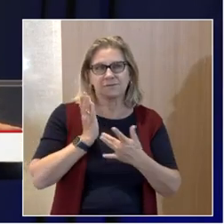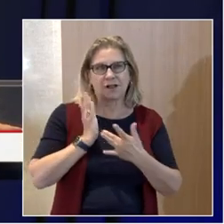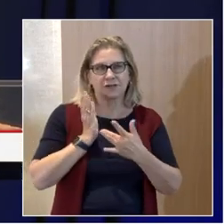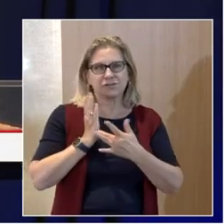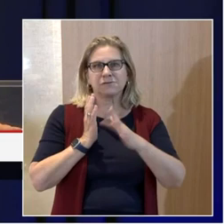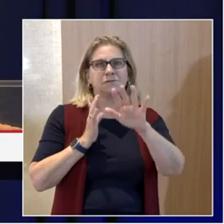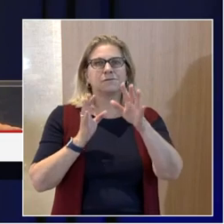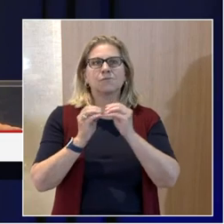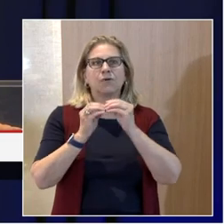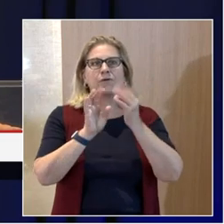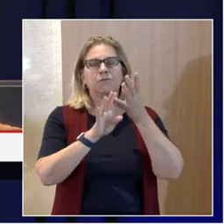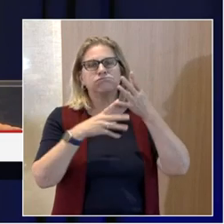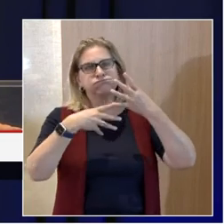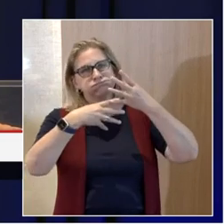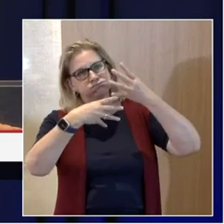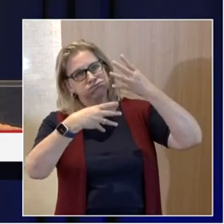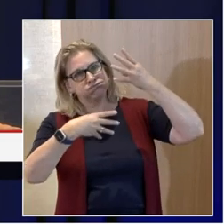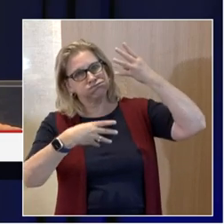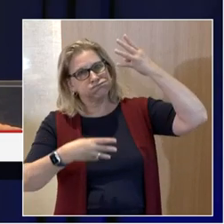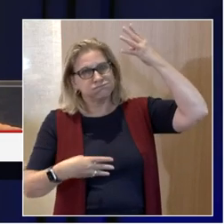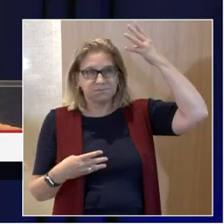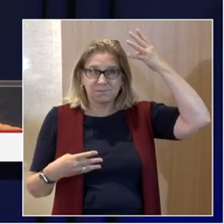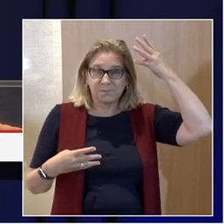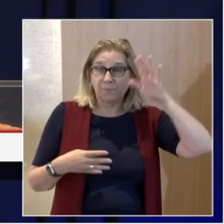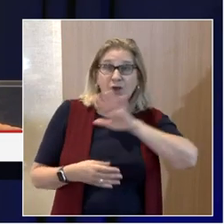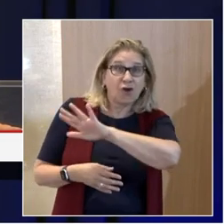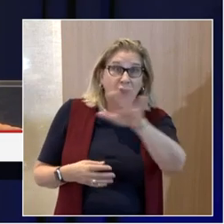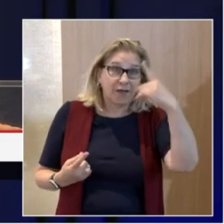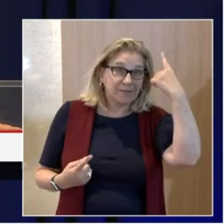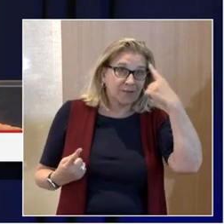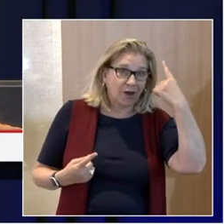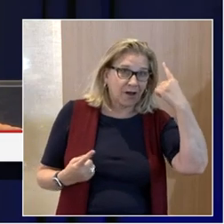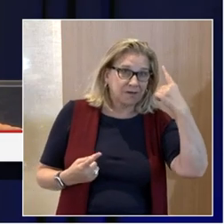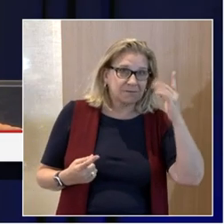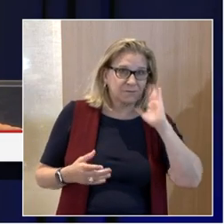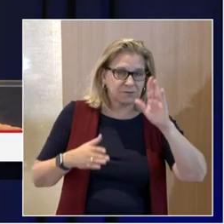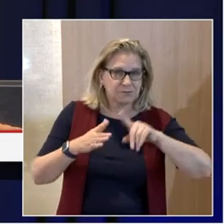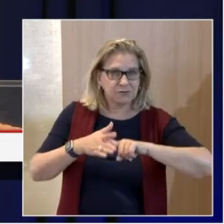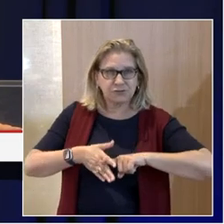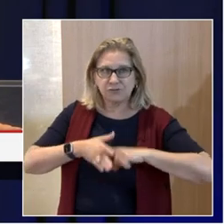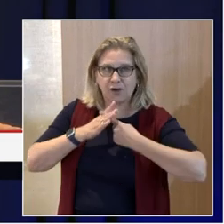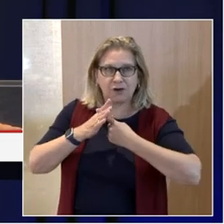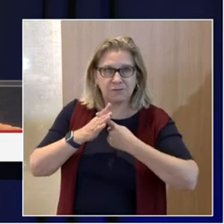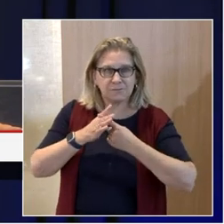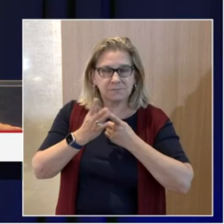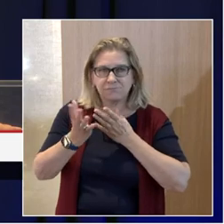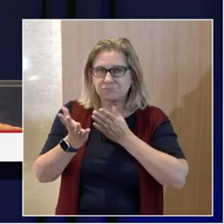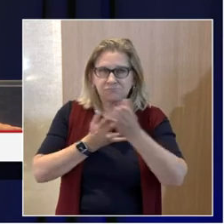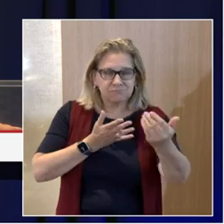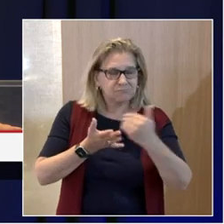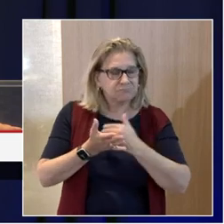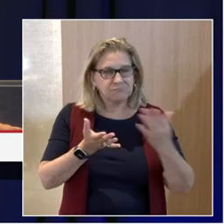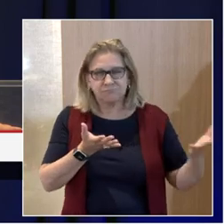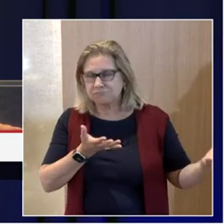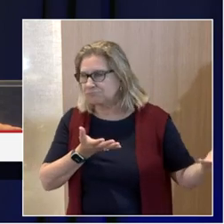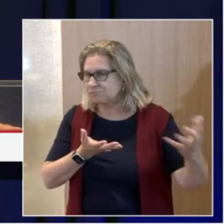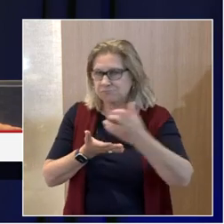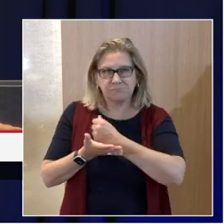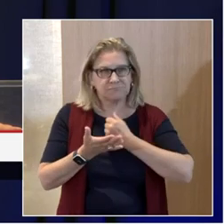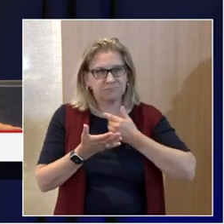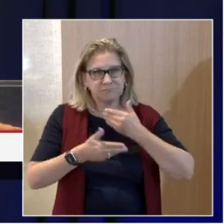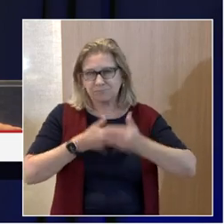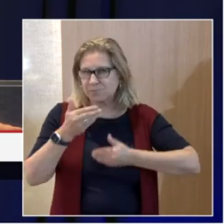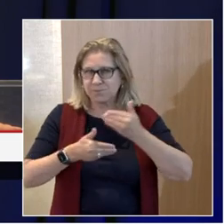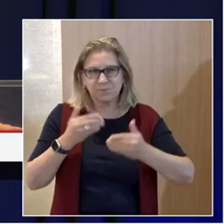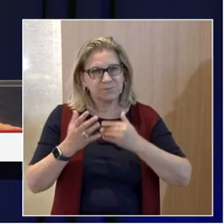Your thoughts today are going to kick off a robust process of broad public engagement. Our